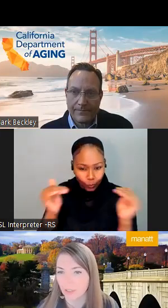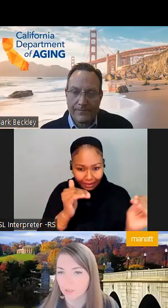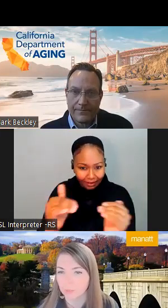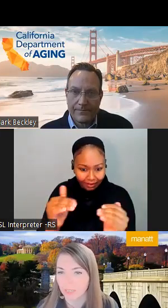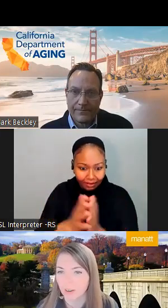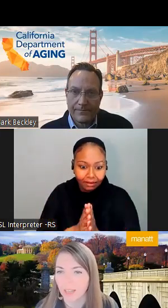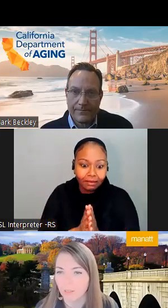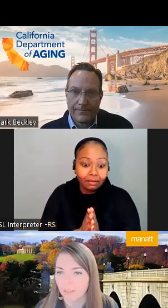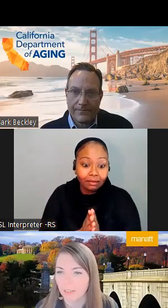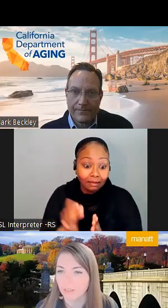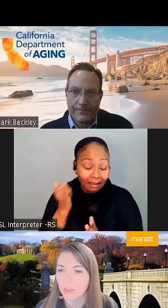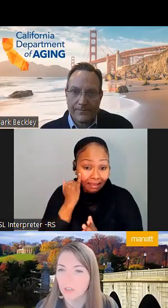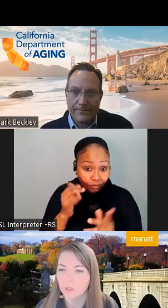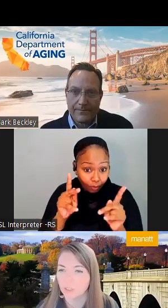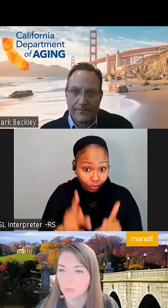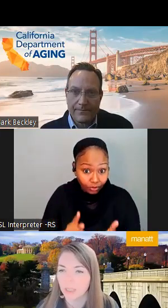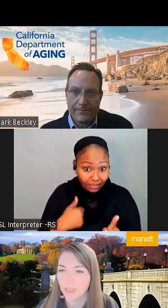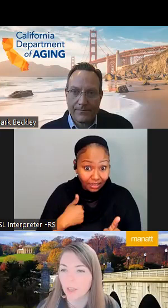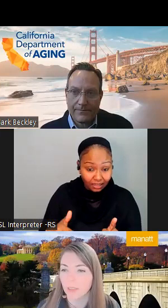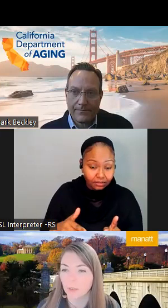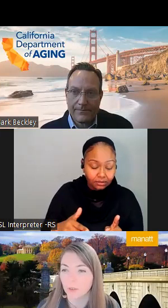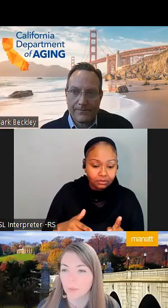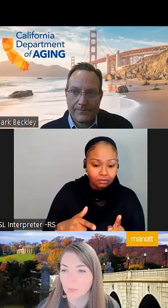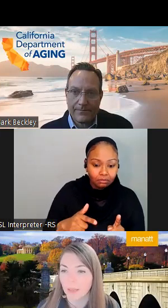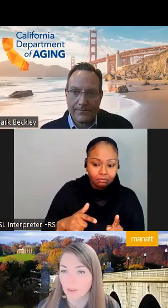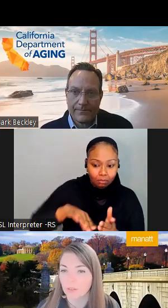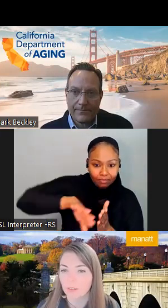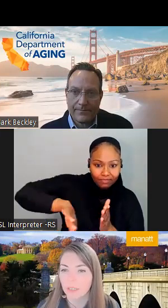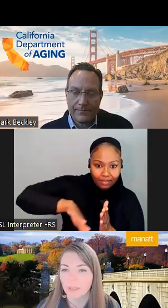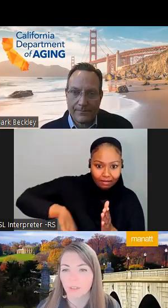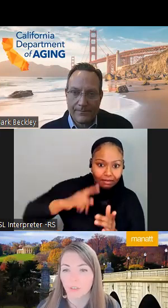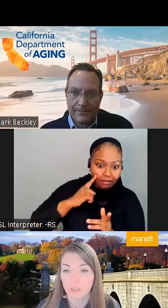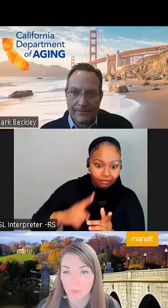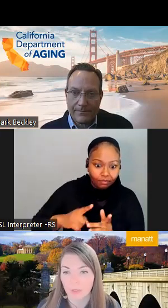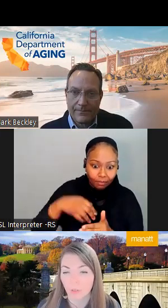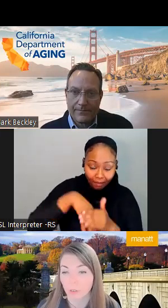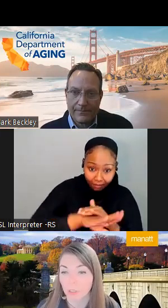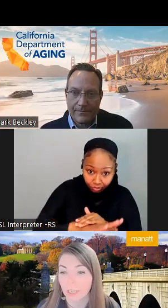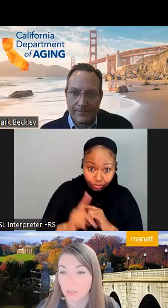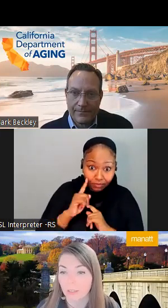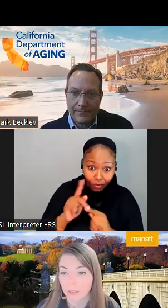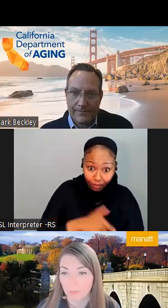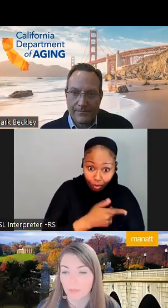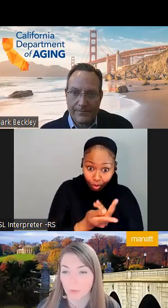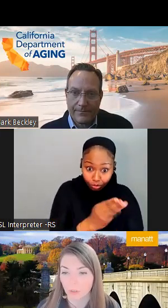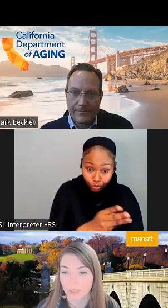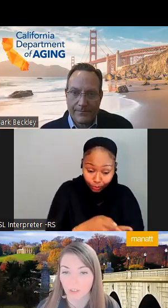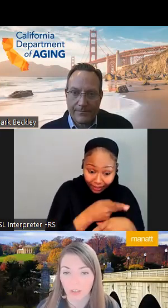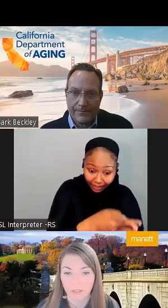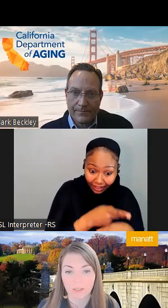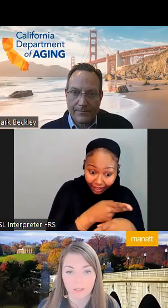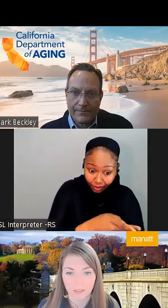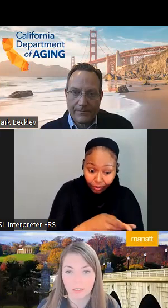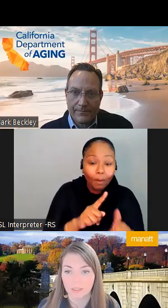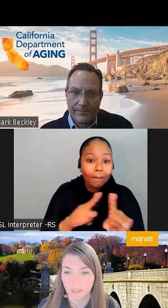to emergency long-term care and housing settings due to their behavioral health and/or criminal backgrounds. This just deepens structural inequities in times of